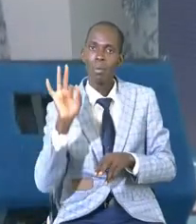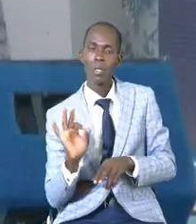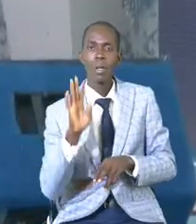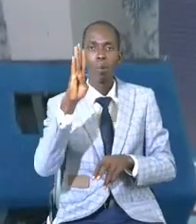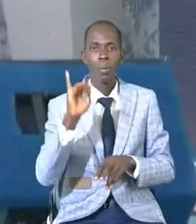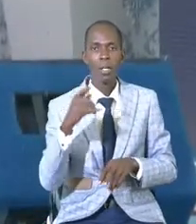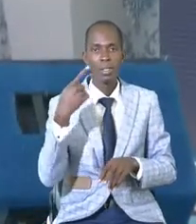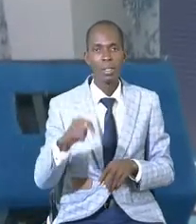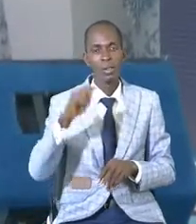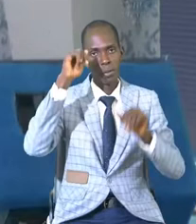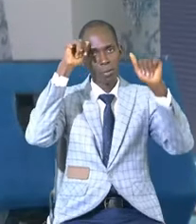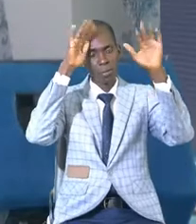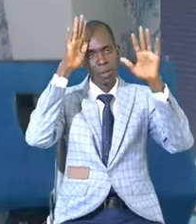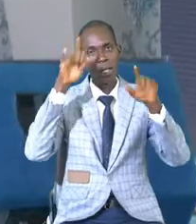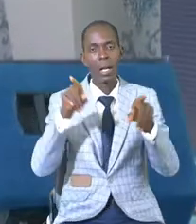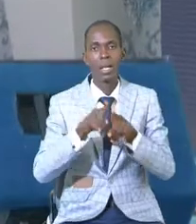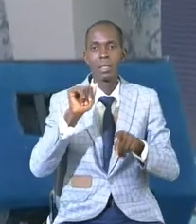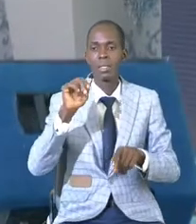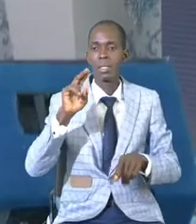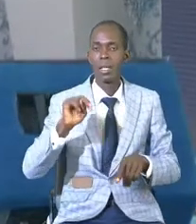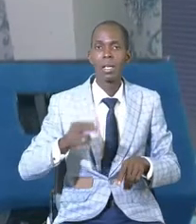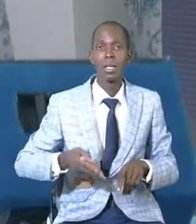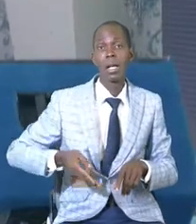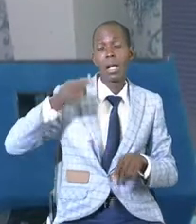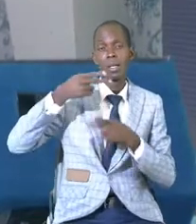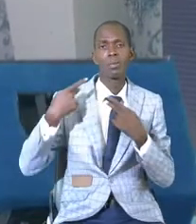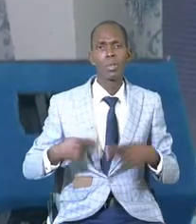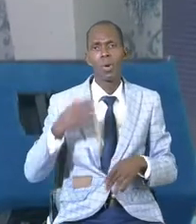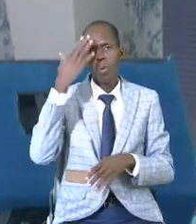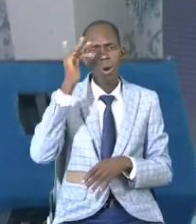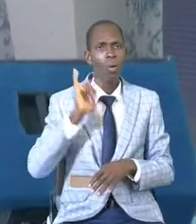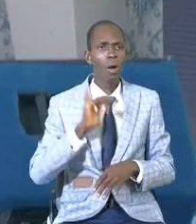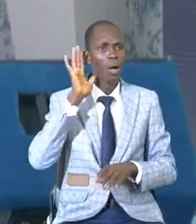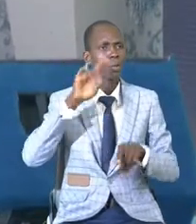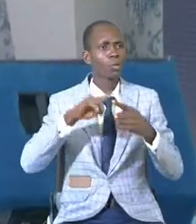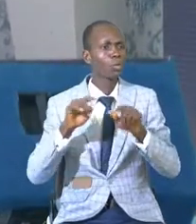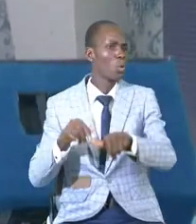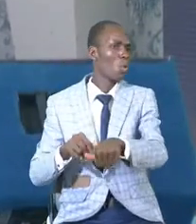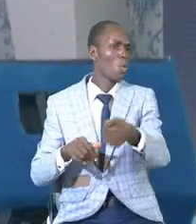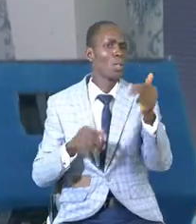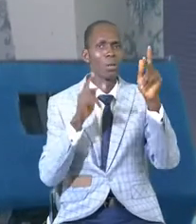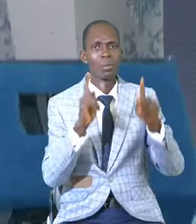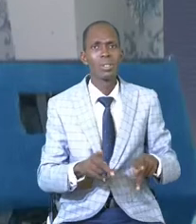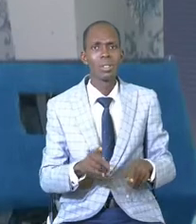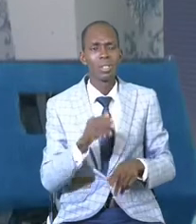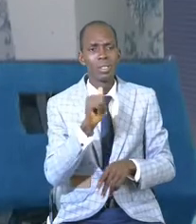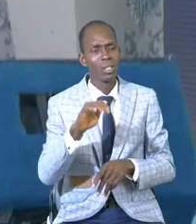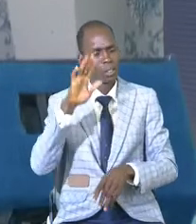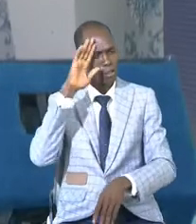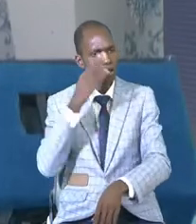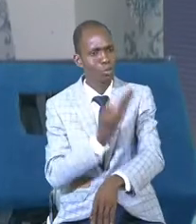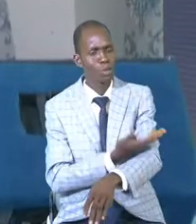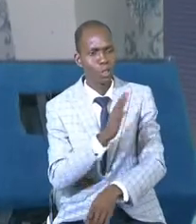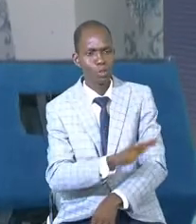high priest? Why would I go to somebody else, a human being, a child of Adam, an offspring of